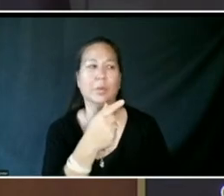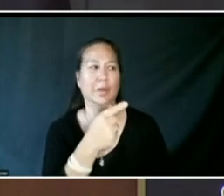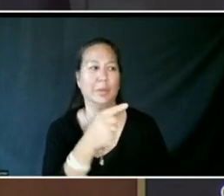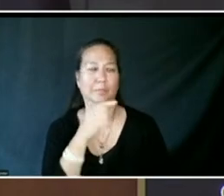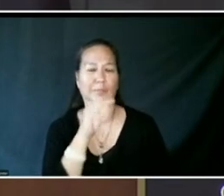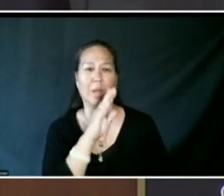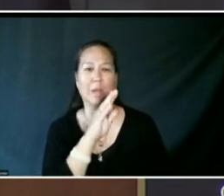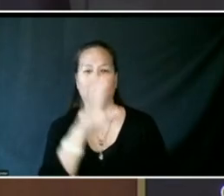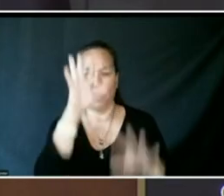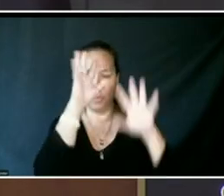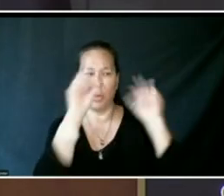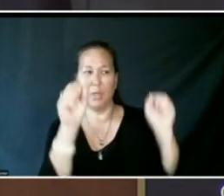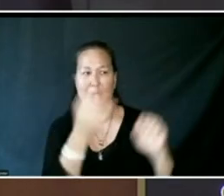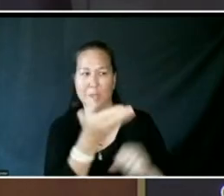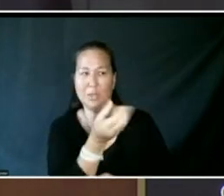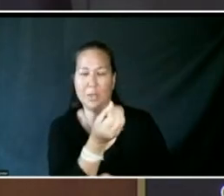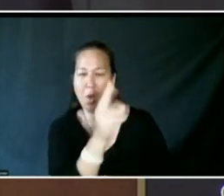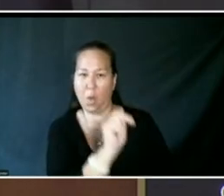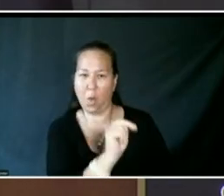is on the Ellipse.